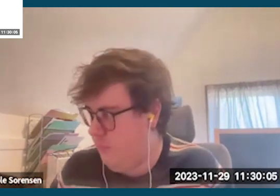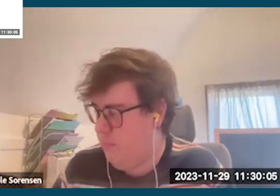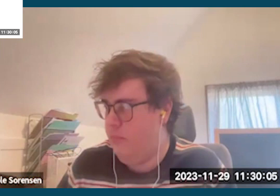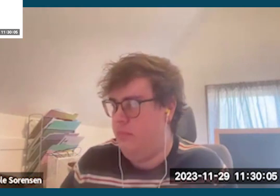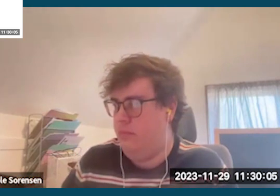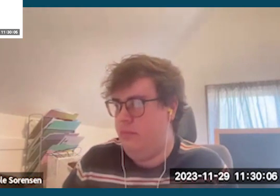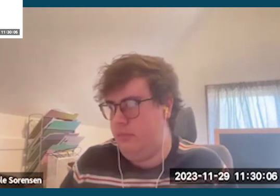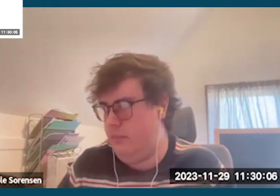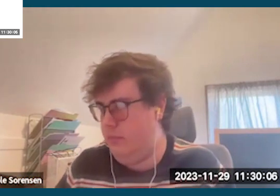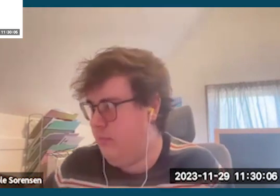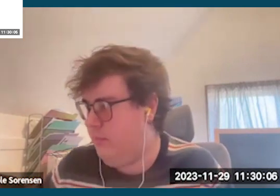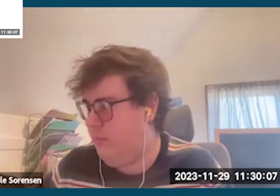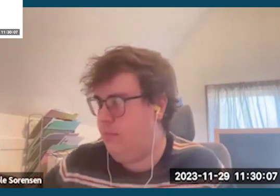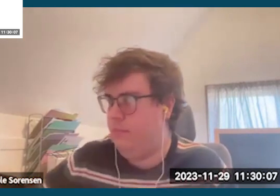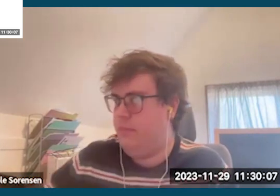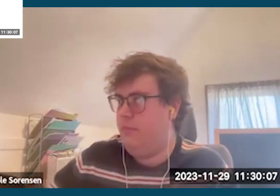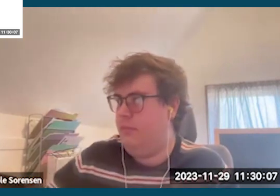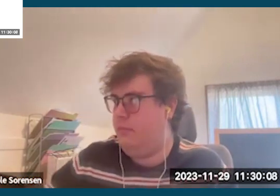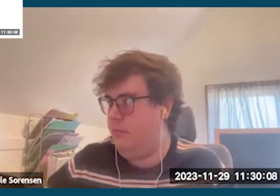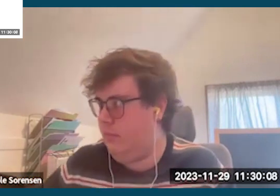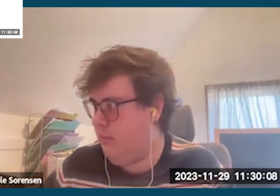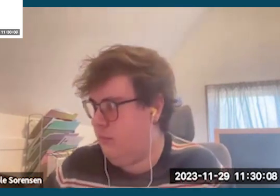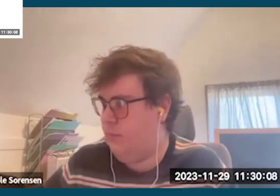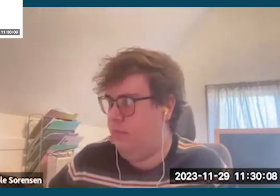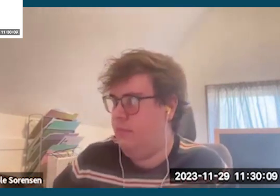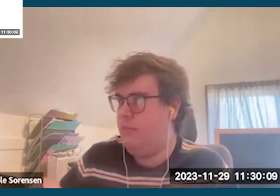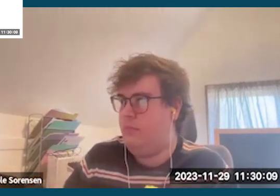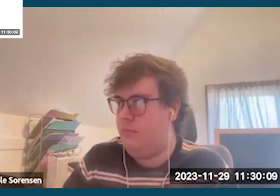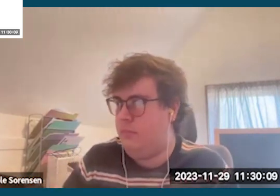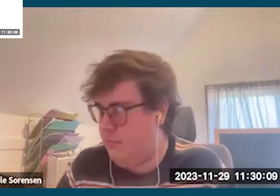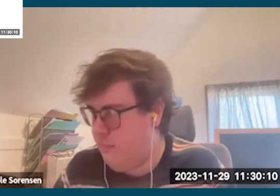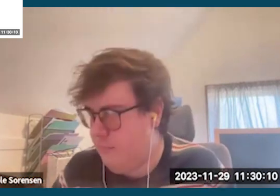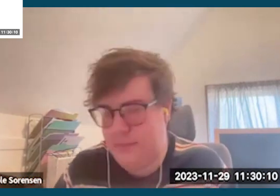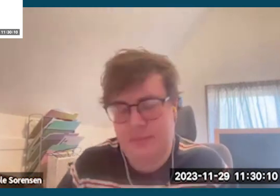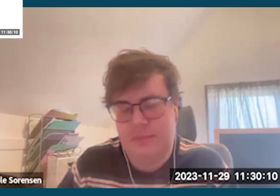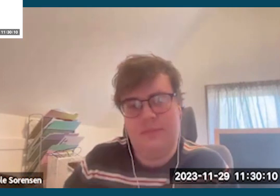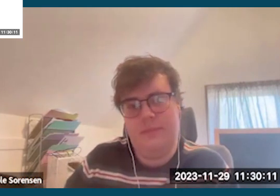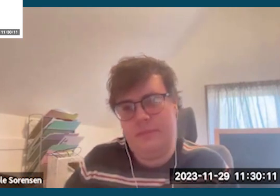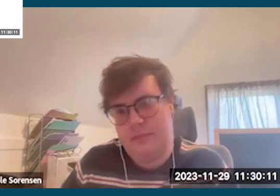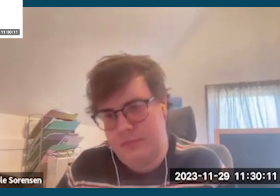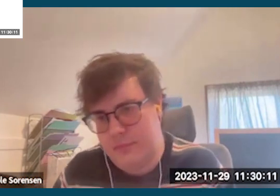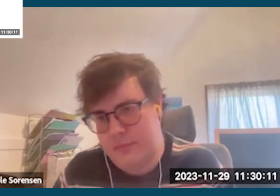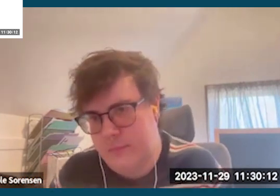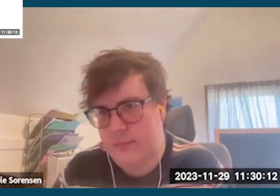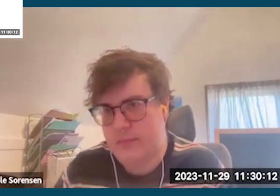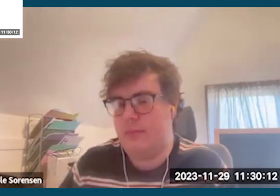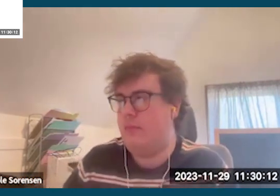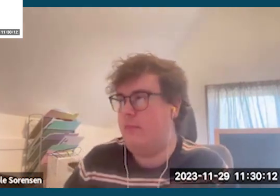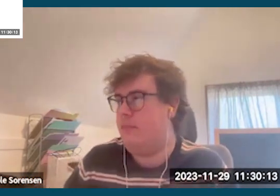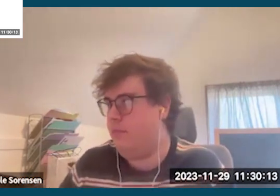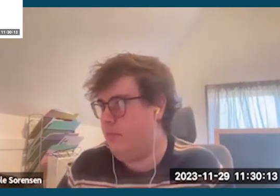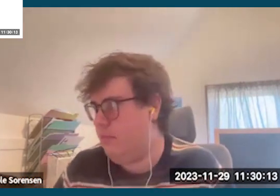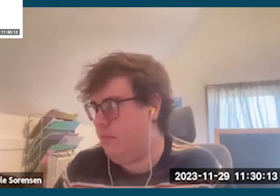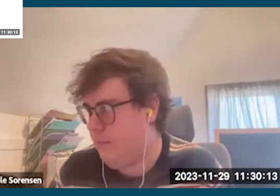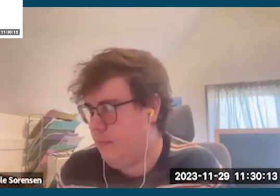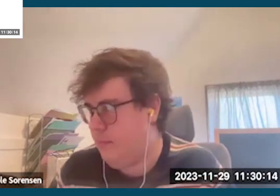for anyone who needs one is great, but I personally can't communicate in sign language beyond a few basic words or